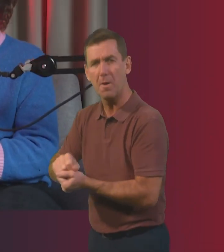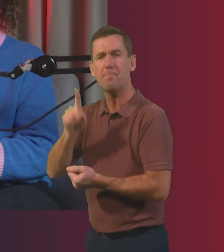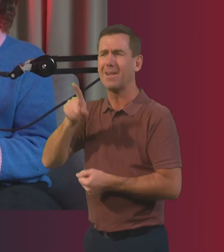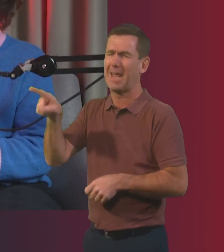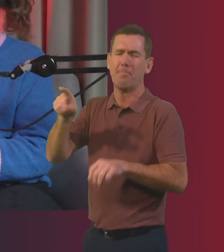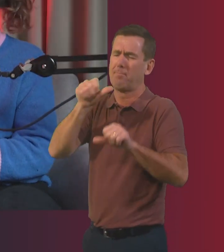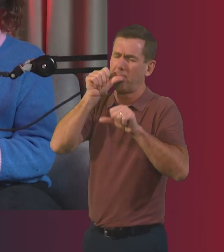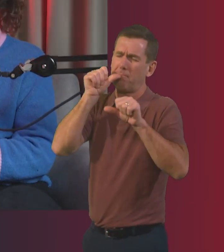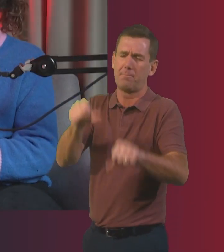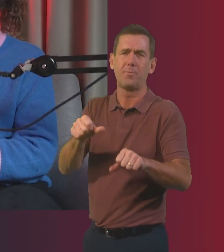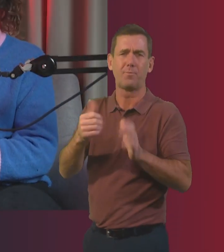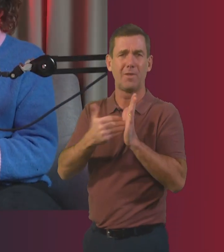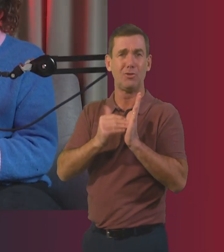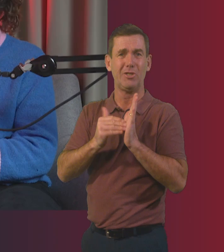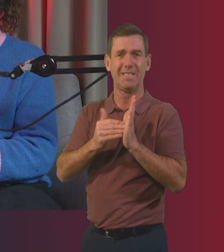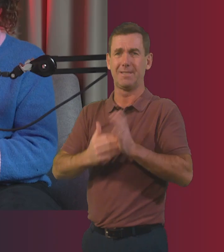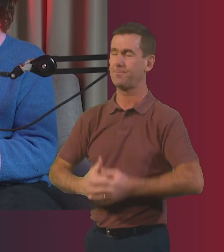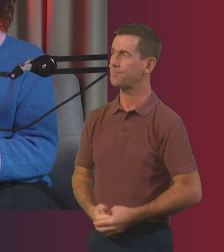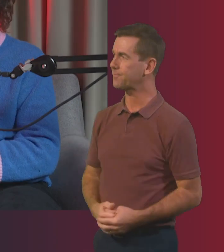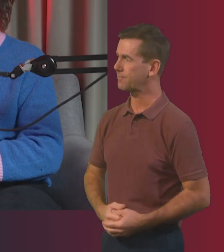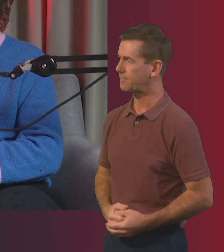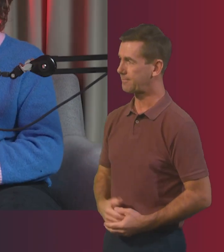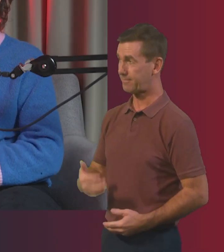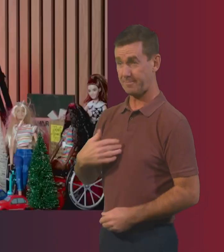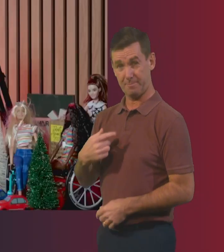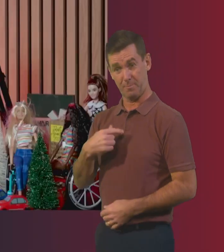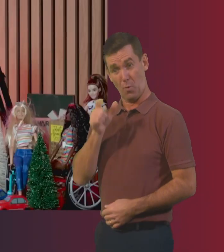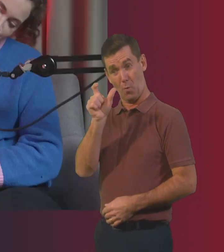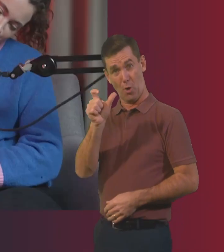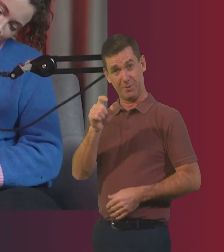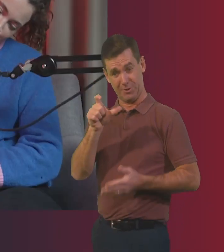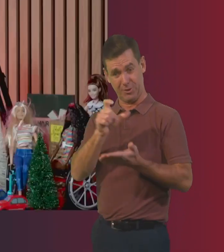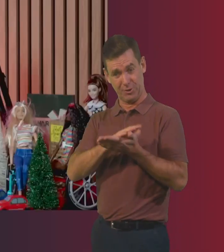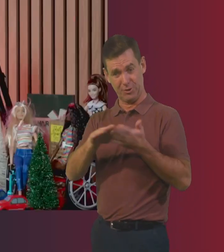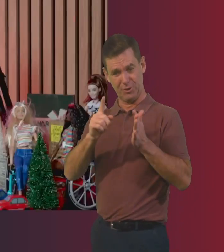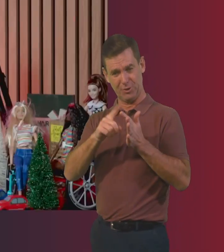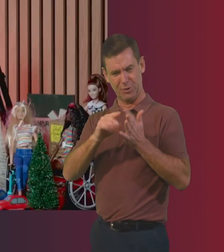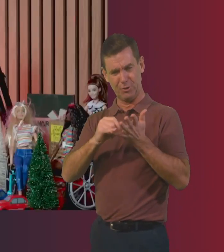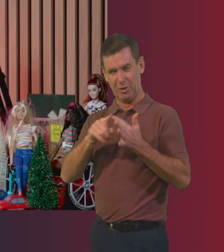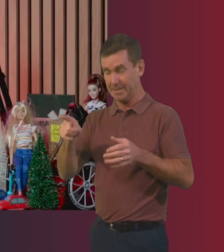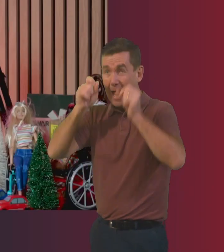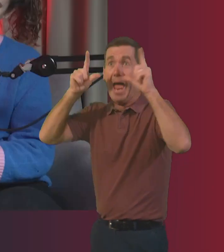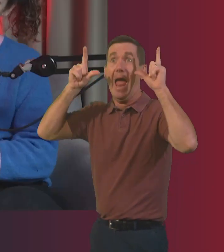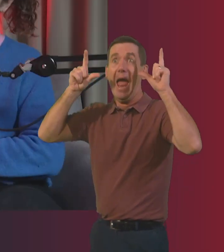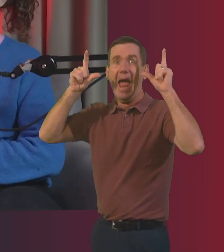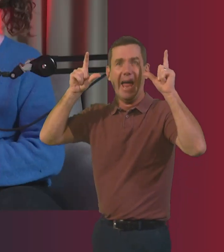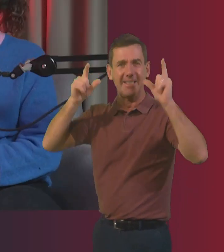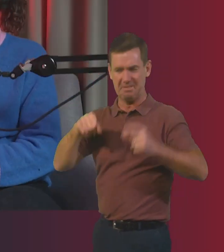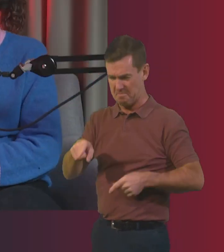I actually thought he was going to jump up because normally he does with the C word. He is absolutely adorable. But